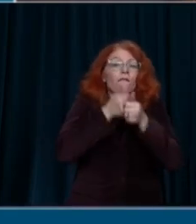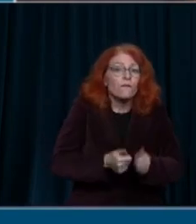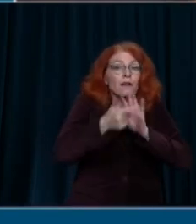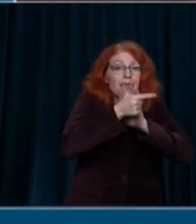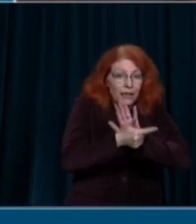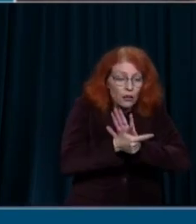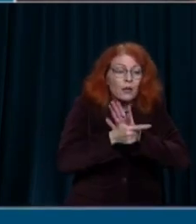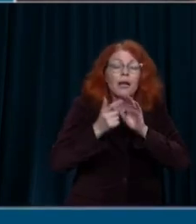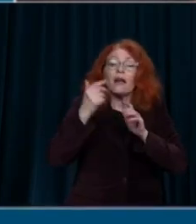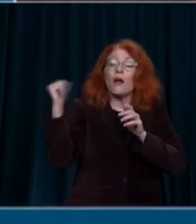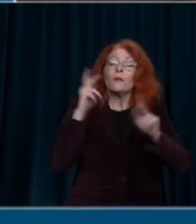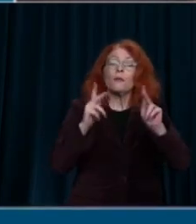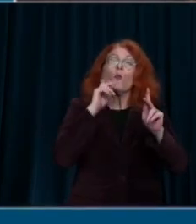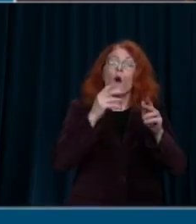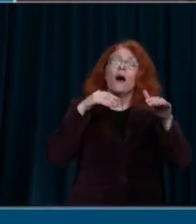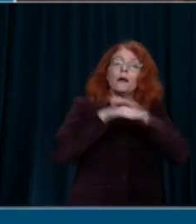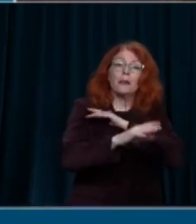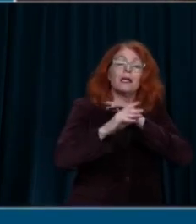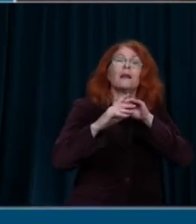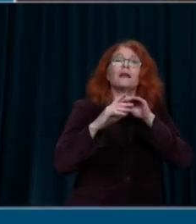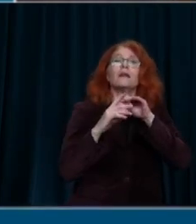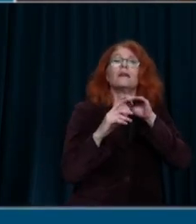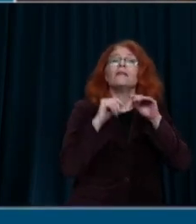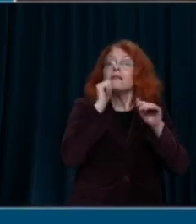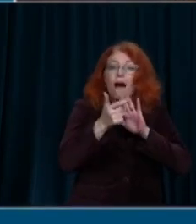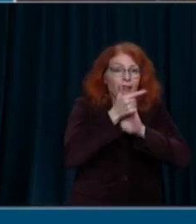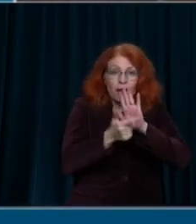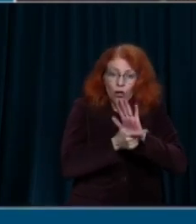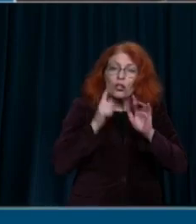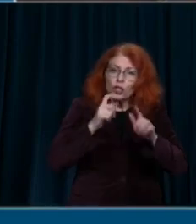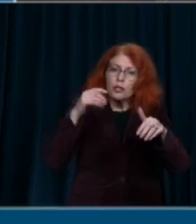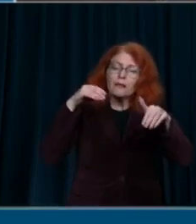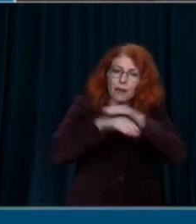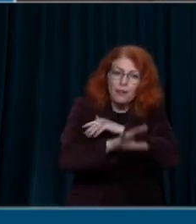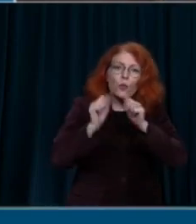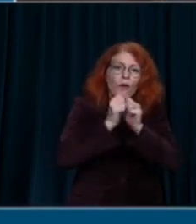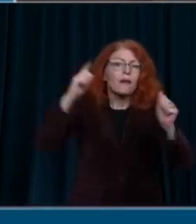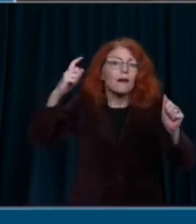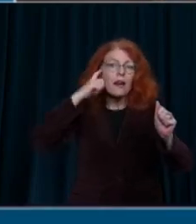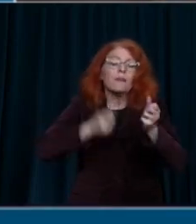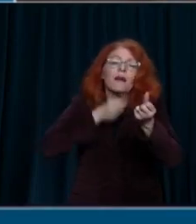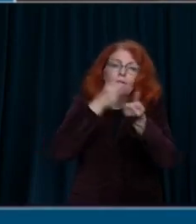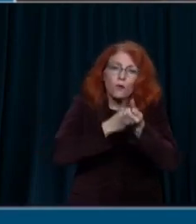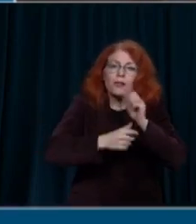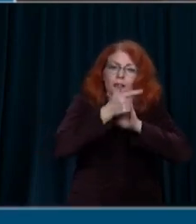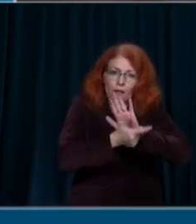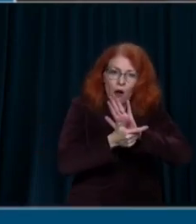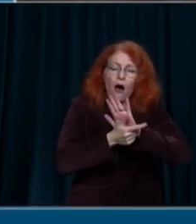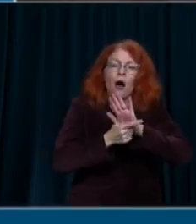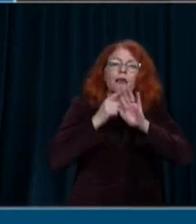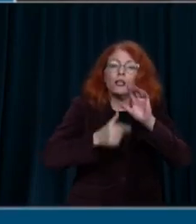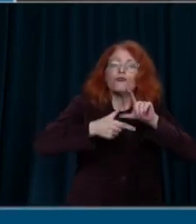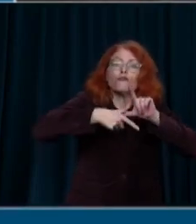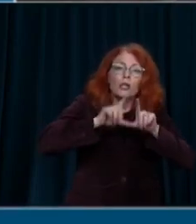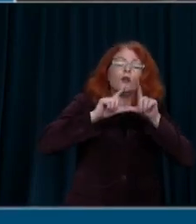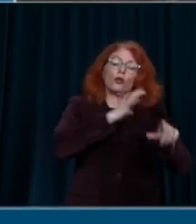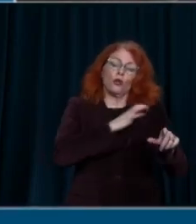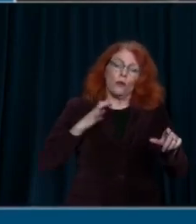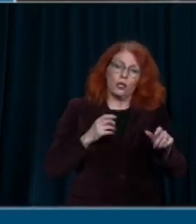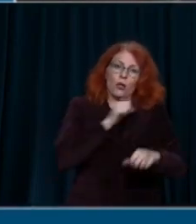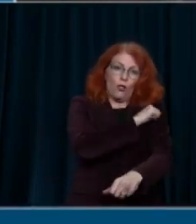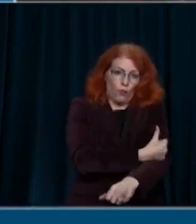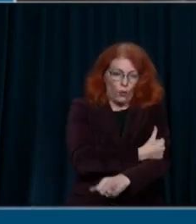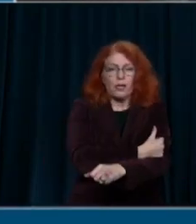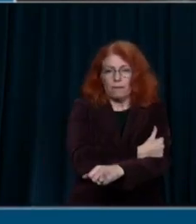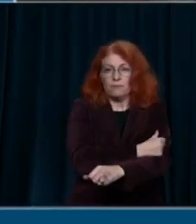people want to come here legally, and they should do so with a government that enforces the law. We need to renew congressional authority on